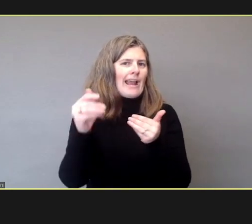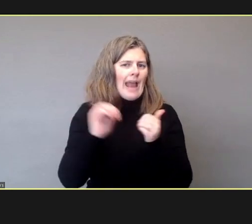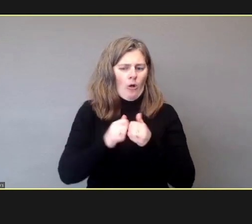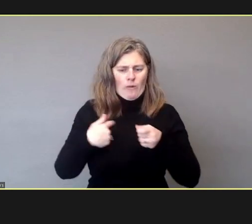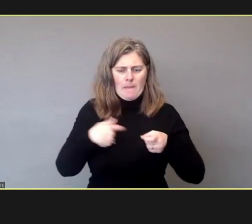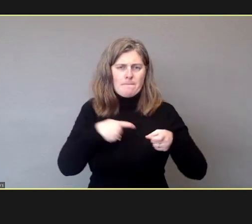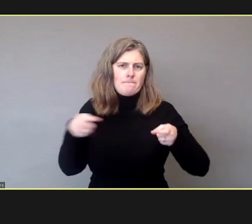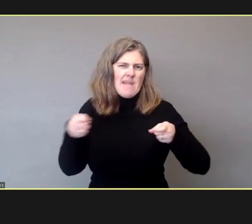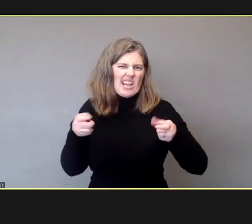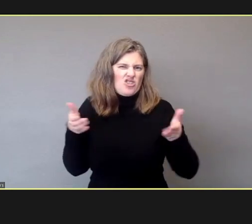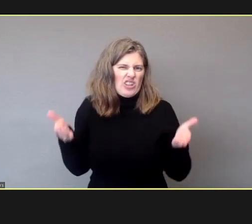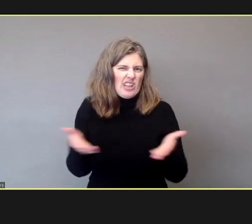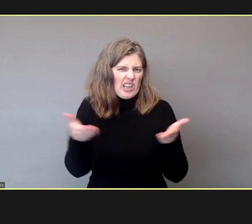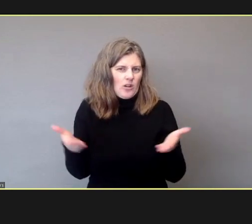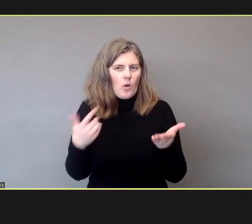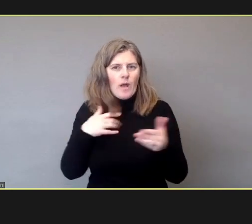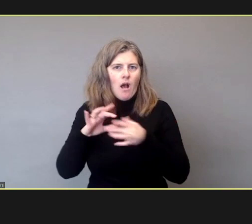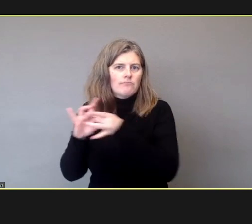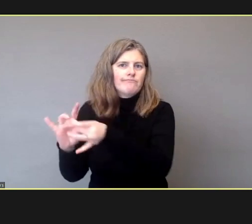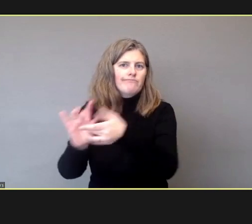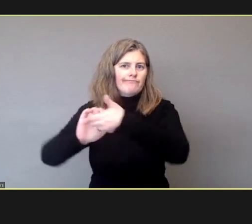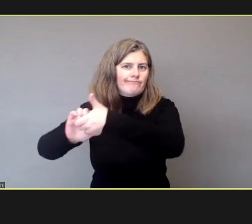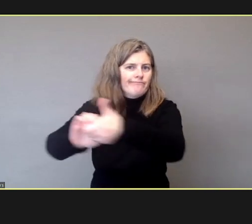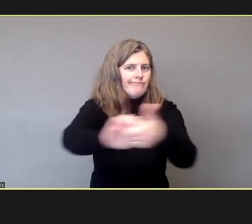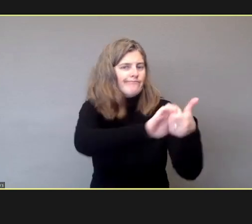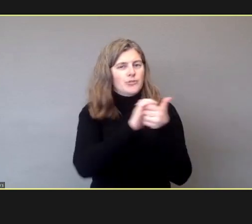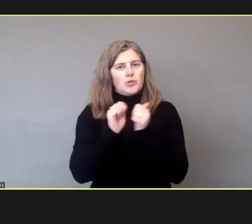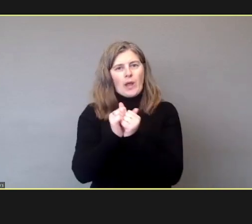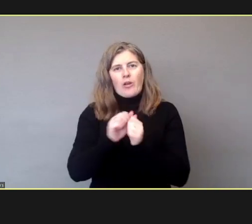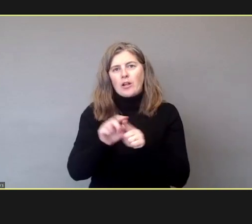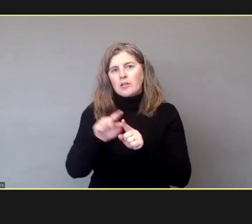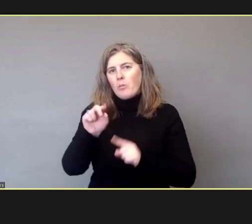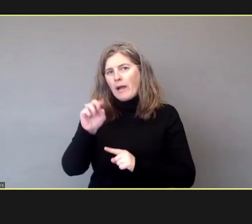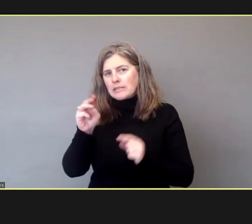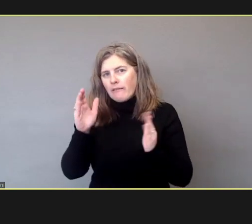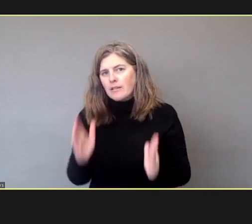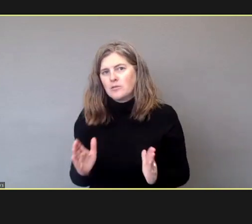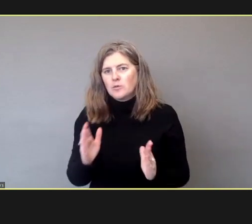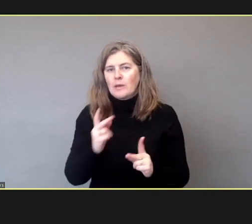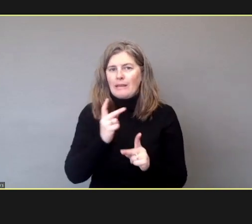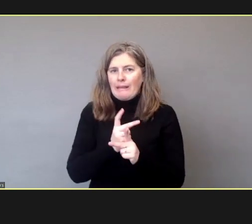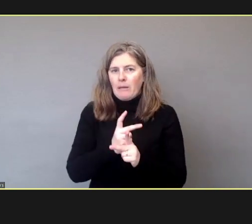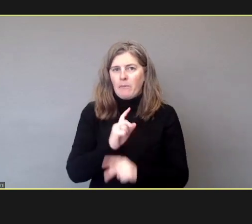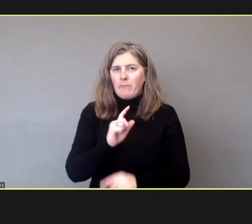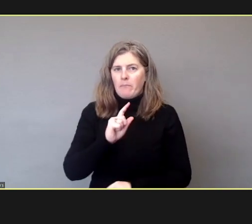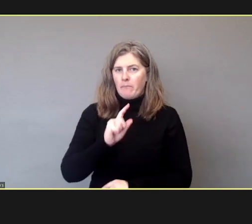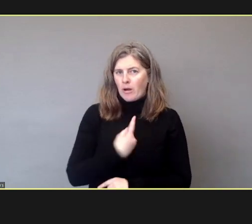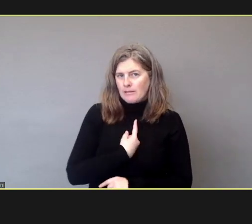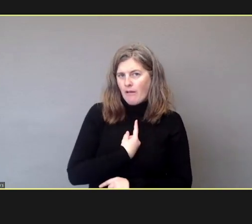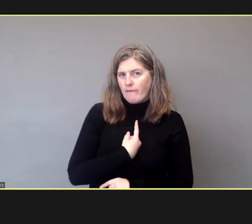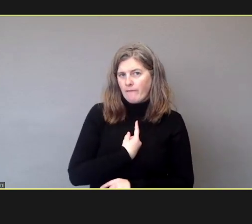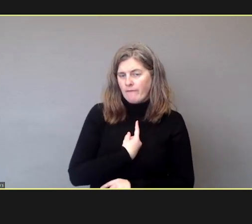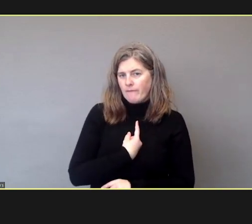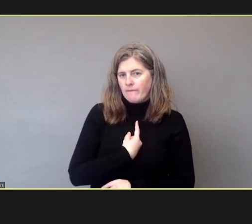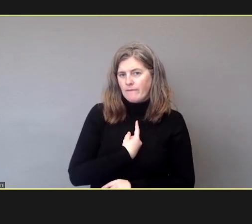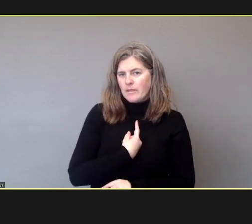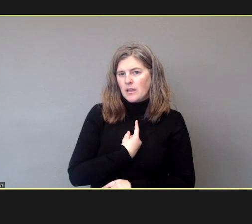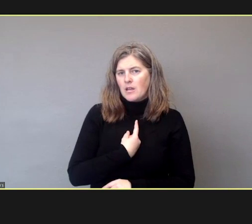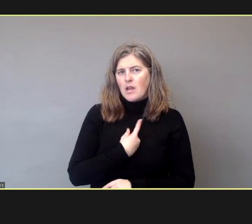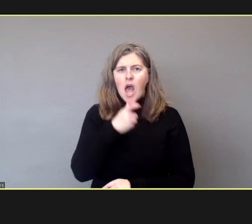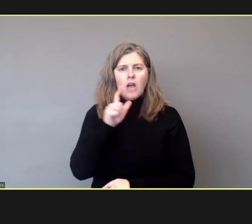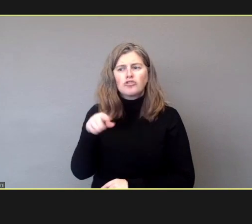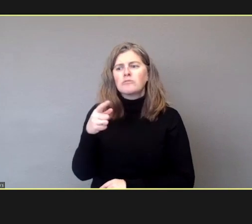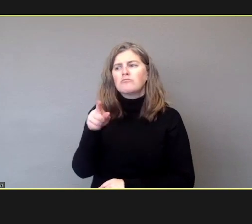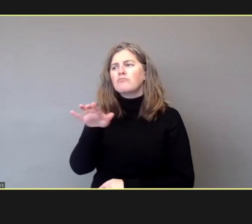here as we all band together as New Mexicans to keep not just the average New